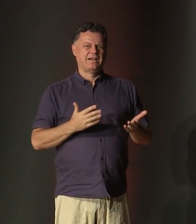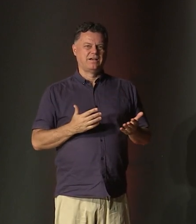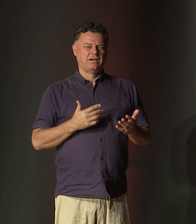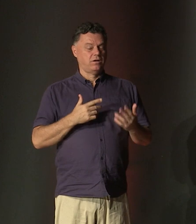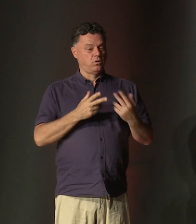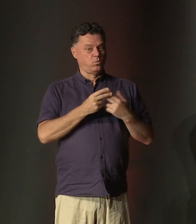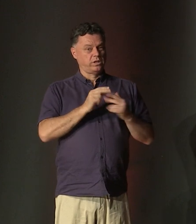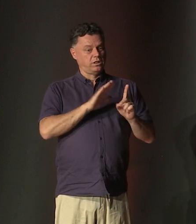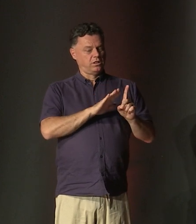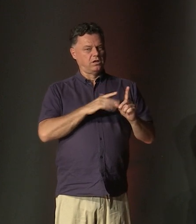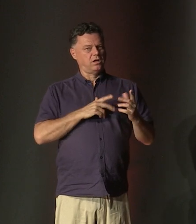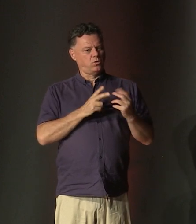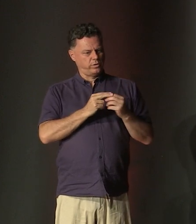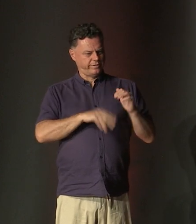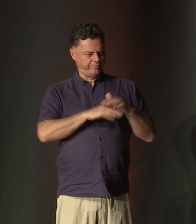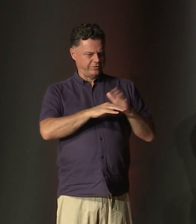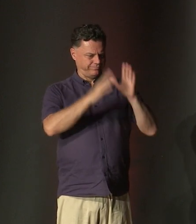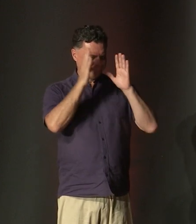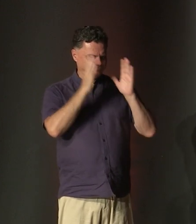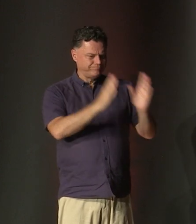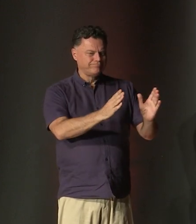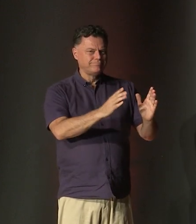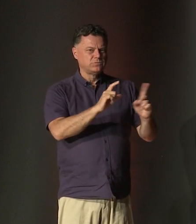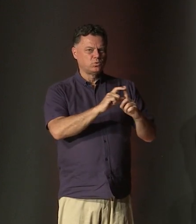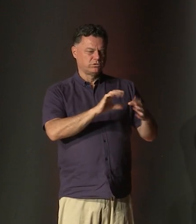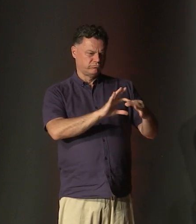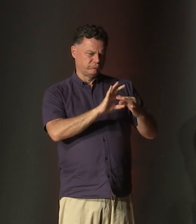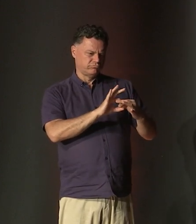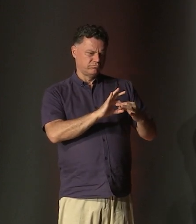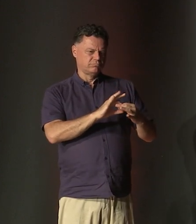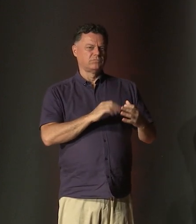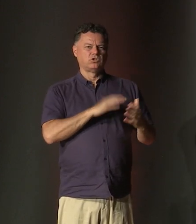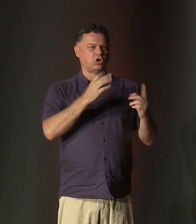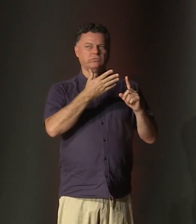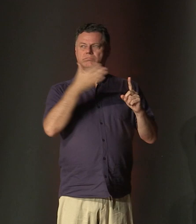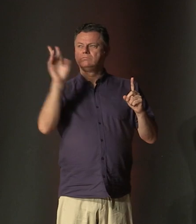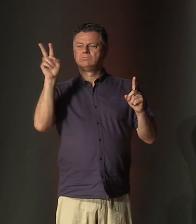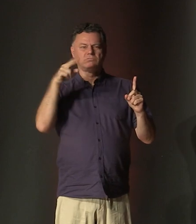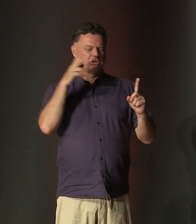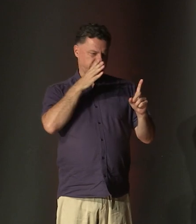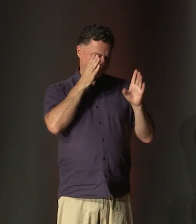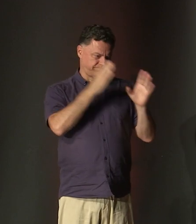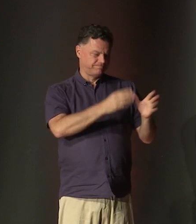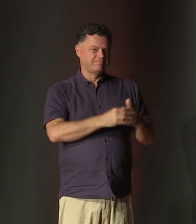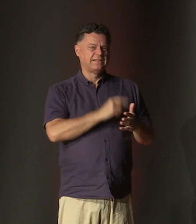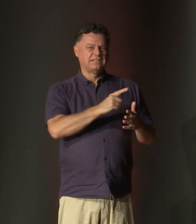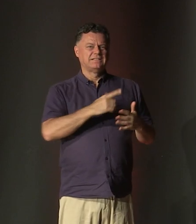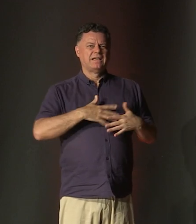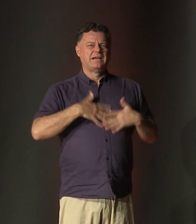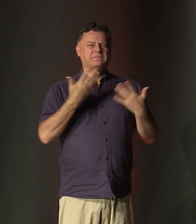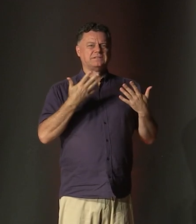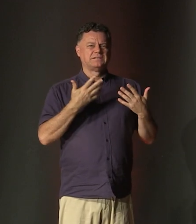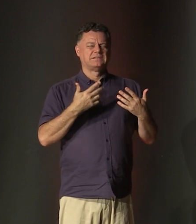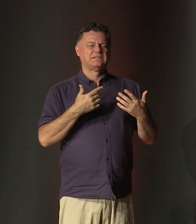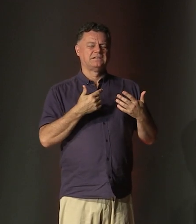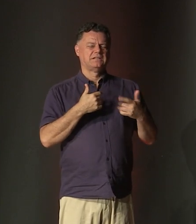present, offering her physical comfort, responding to her distress with